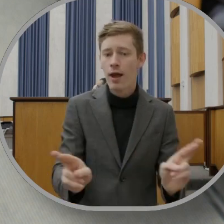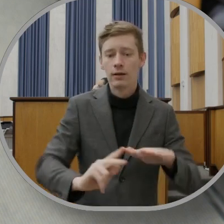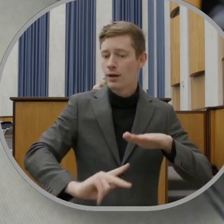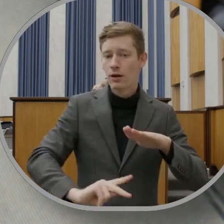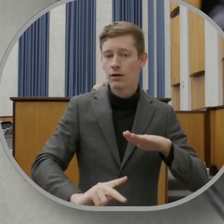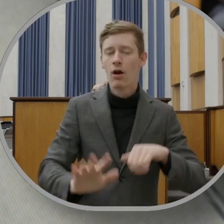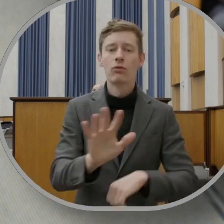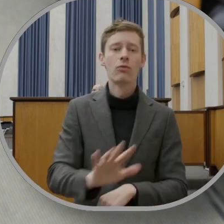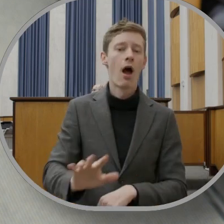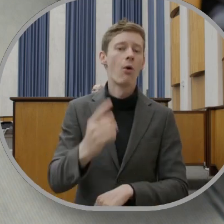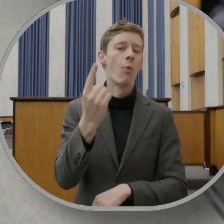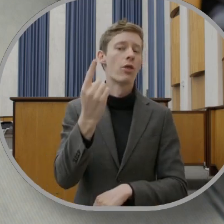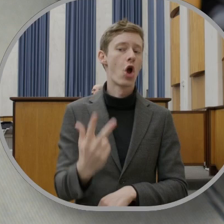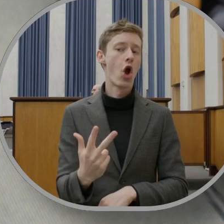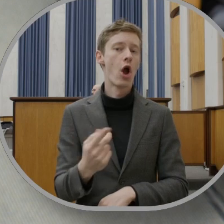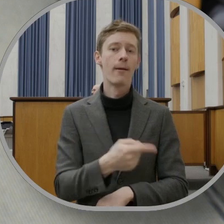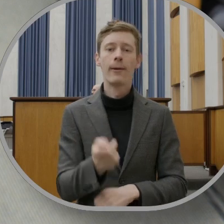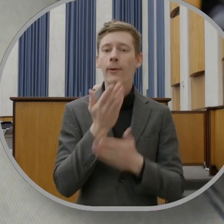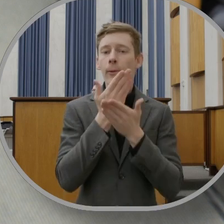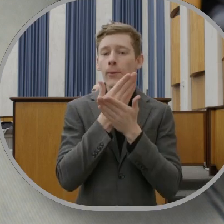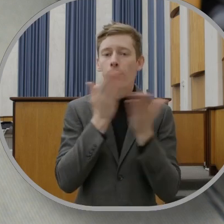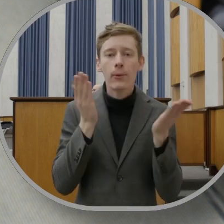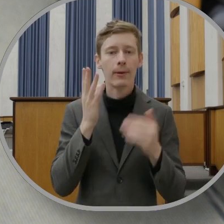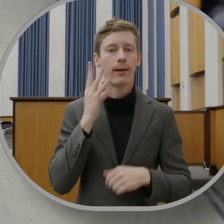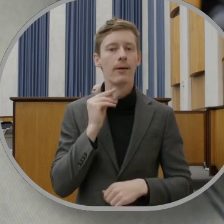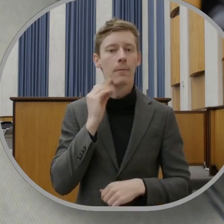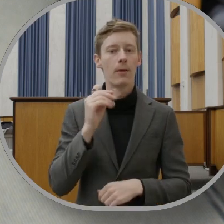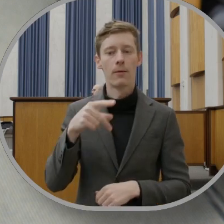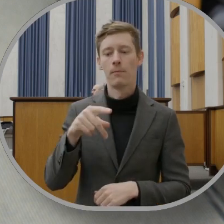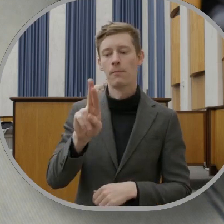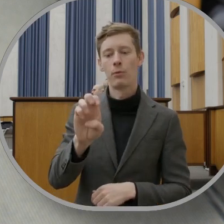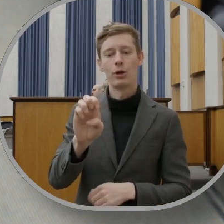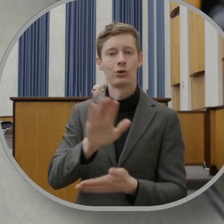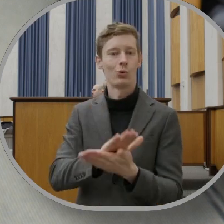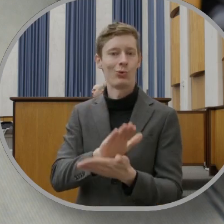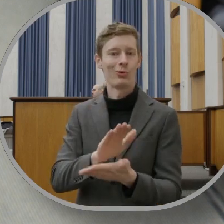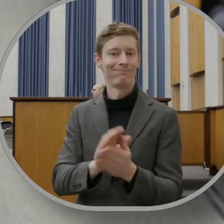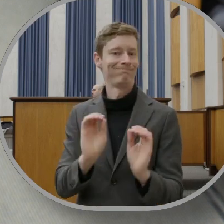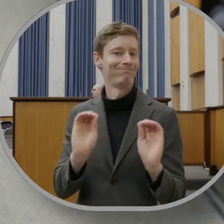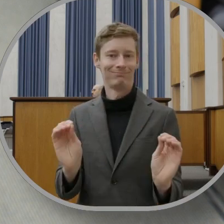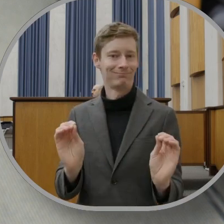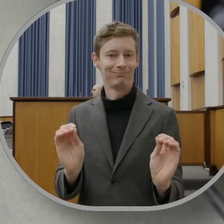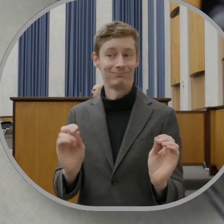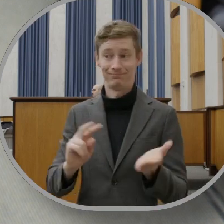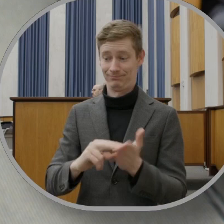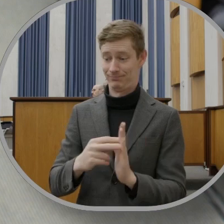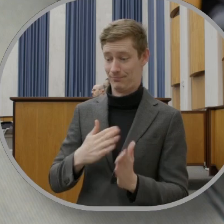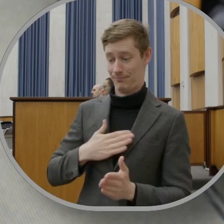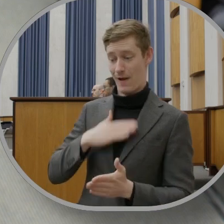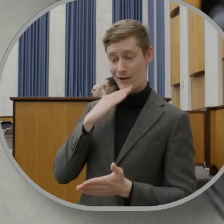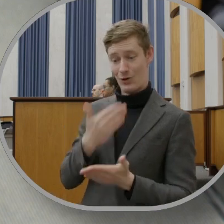kindergartners had no preschool experience. I not only want more opportunities than I had for my